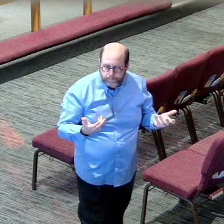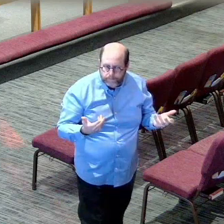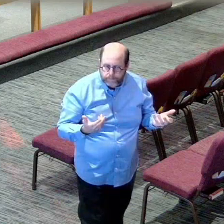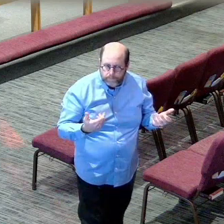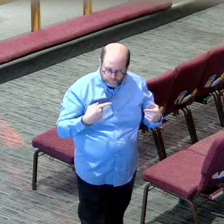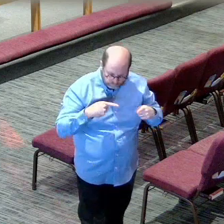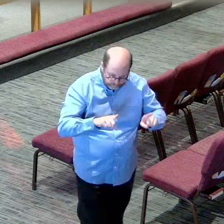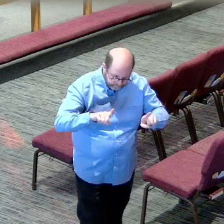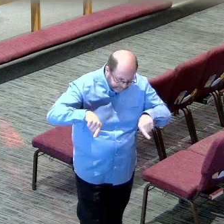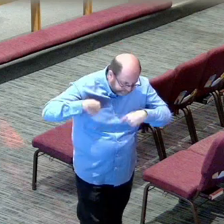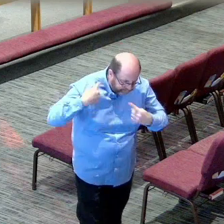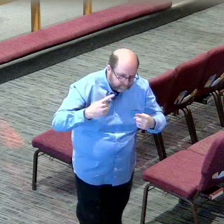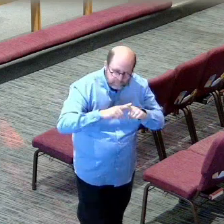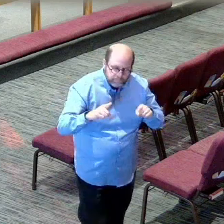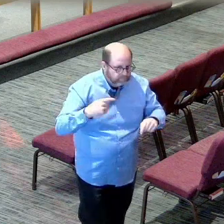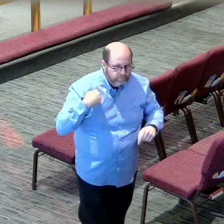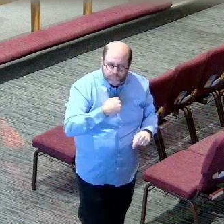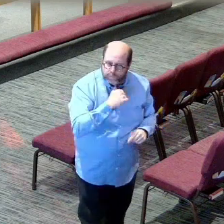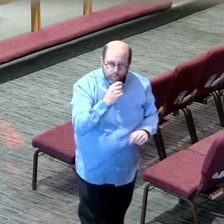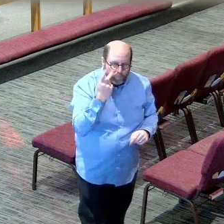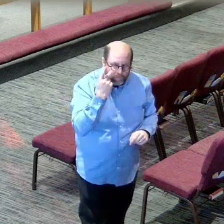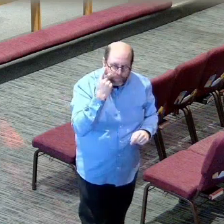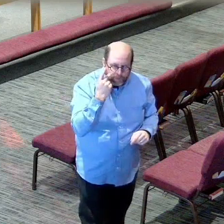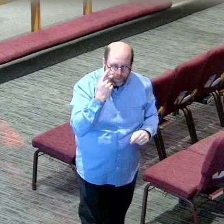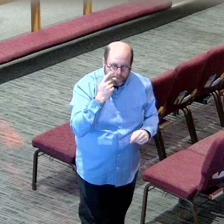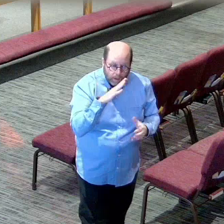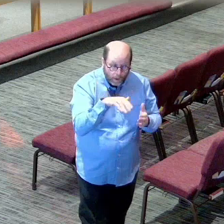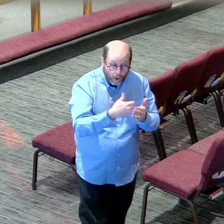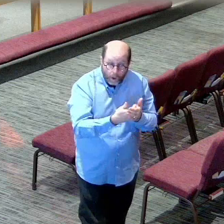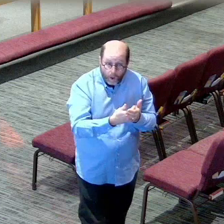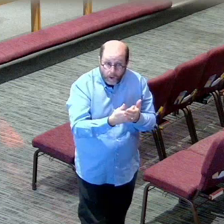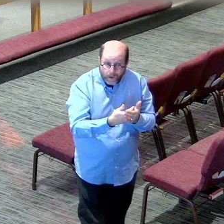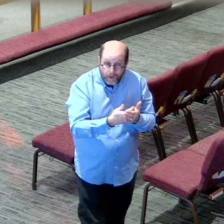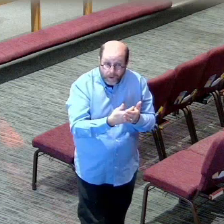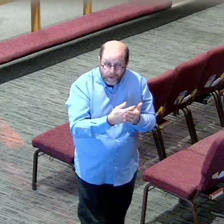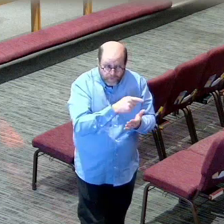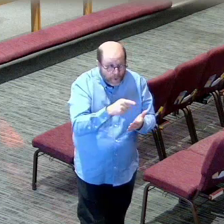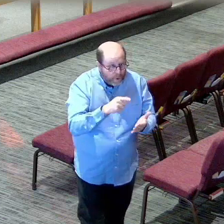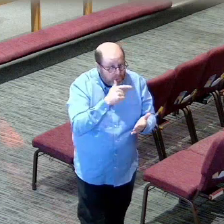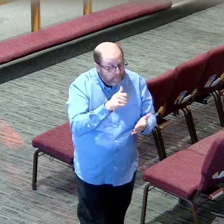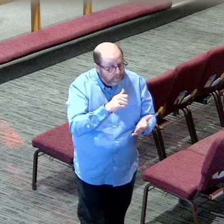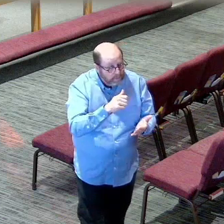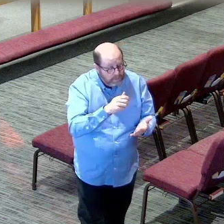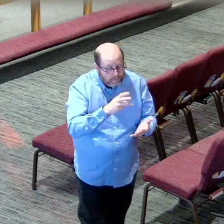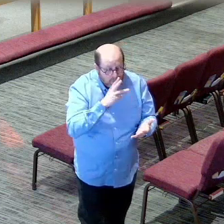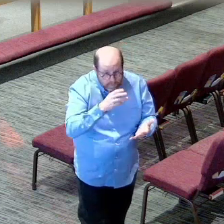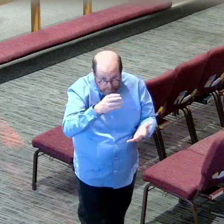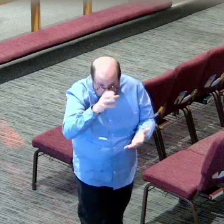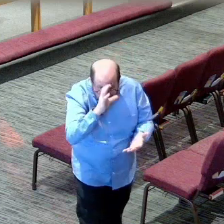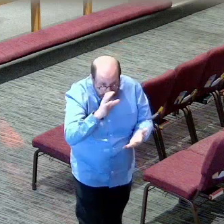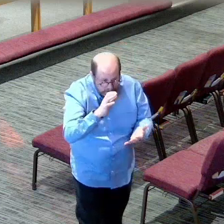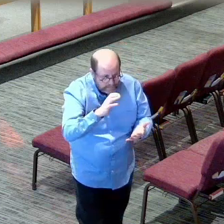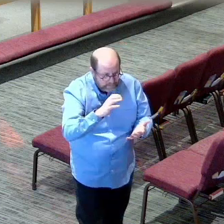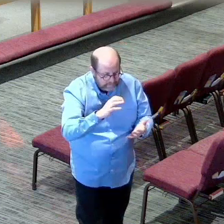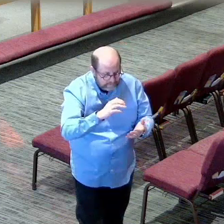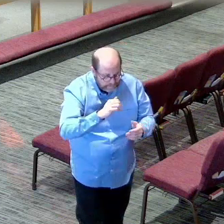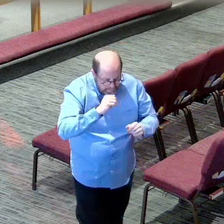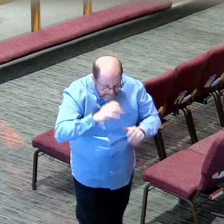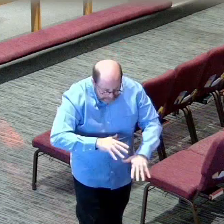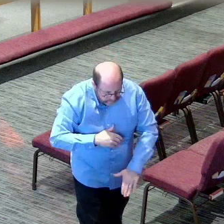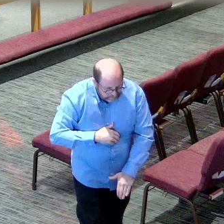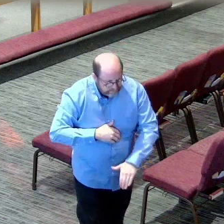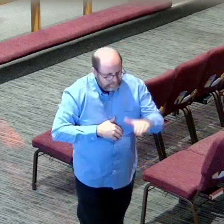Yet, we don't see all of those blessed by water and the word sitting in the pews, do we?